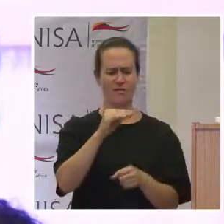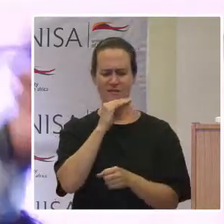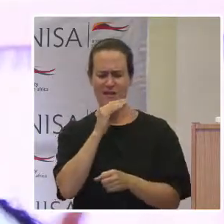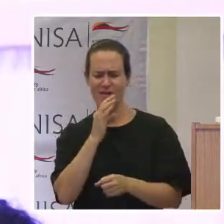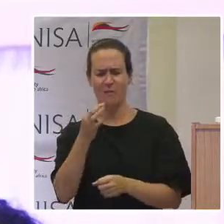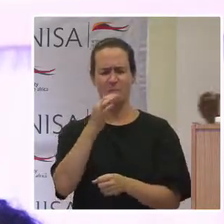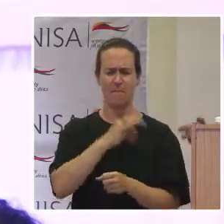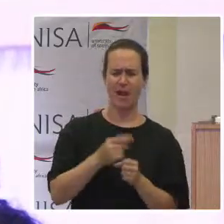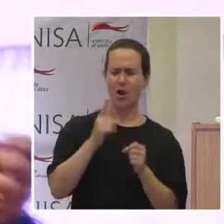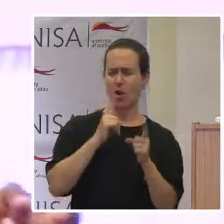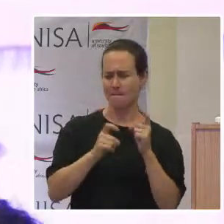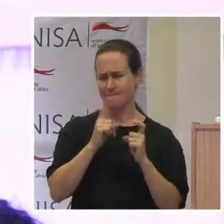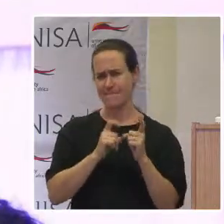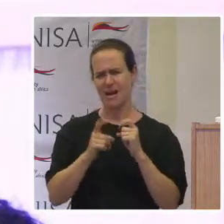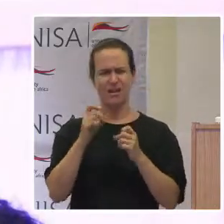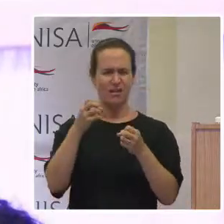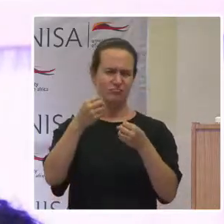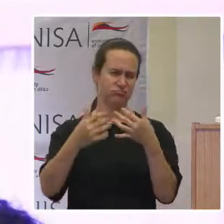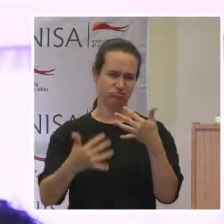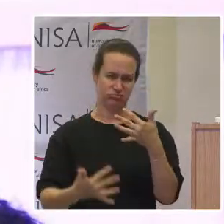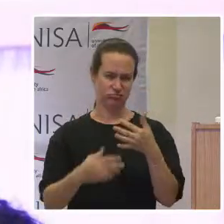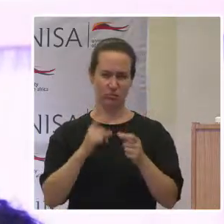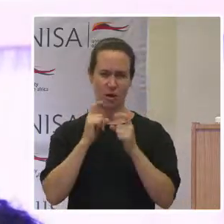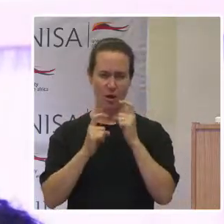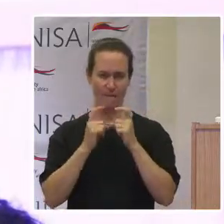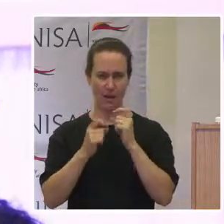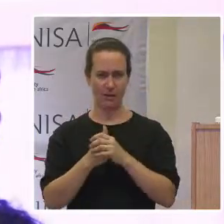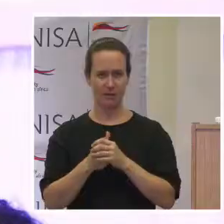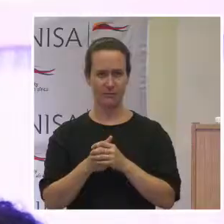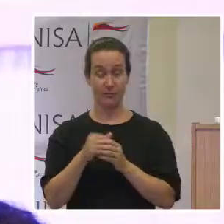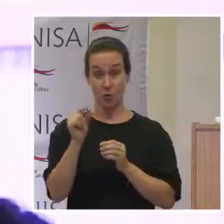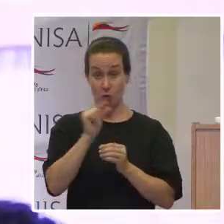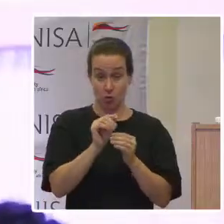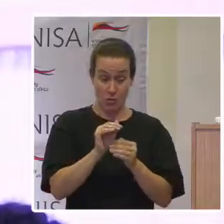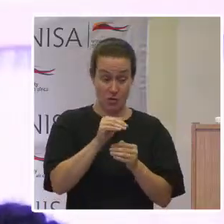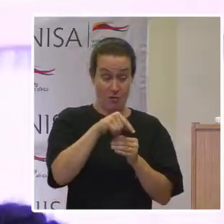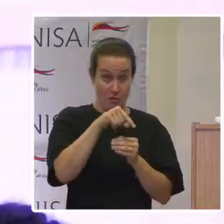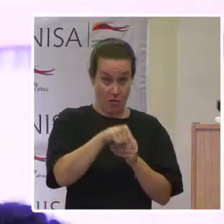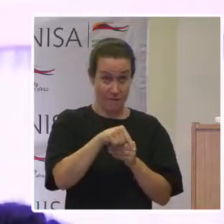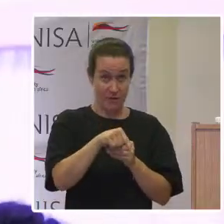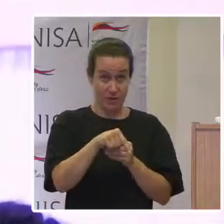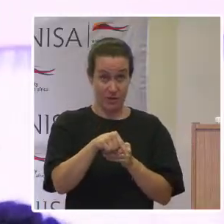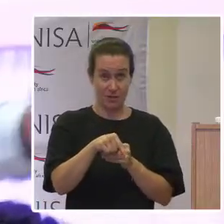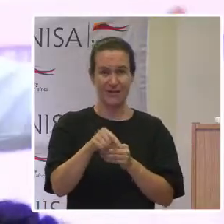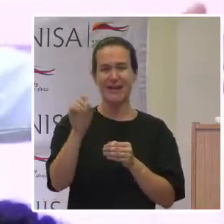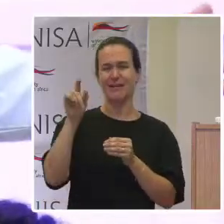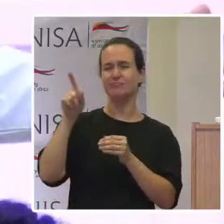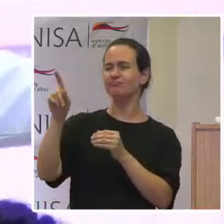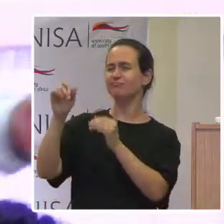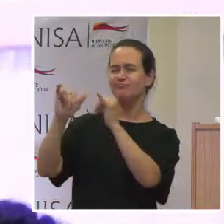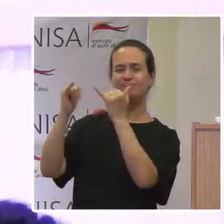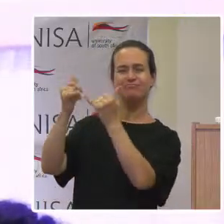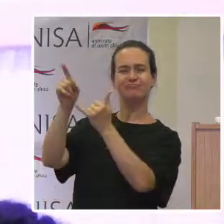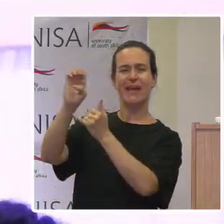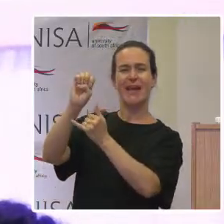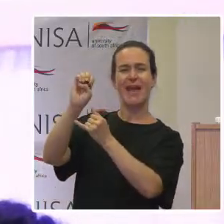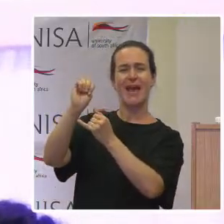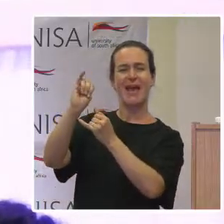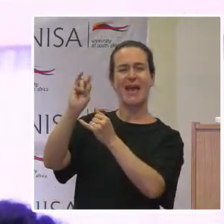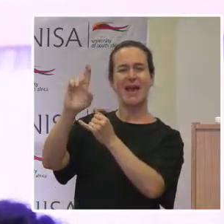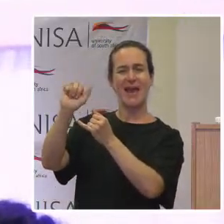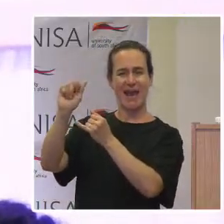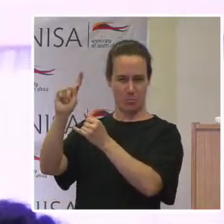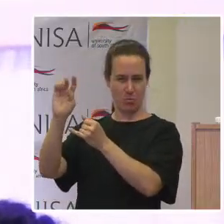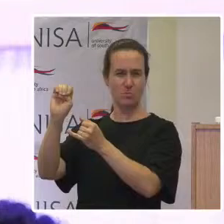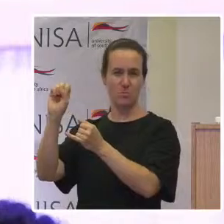complaining about this and that and that and that. Shortly after that, Emirates, I can mention them without getting in